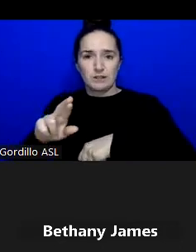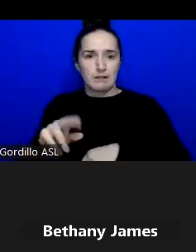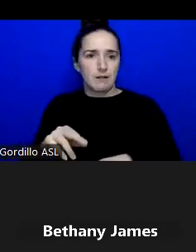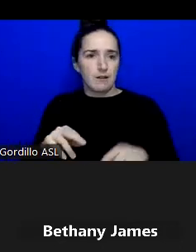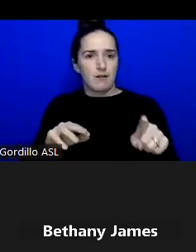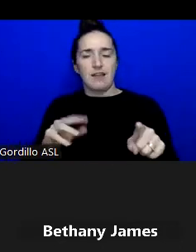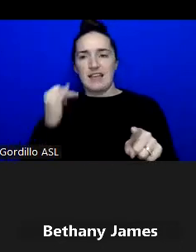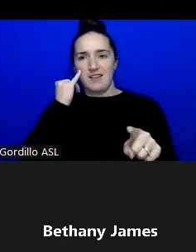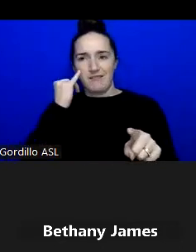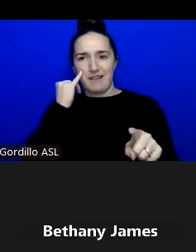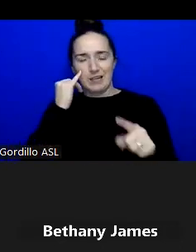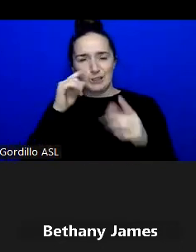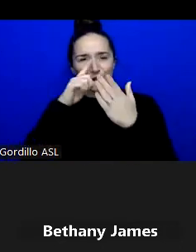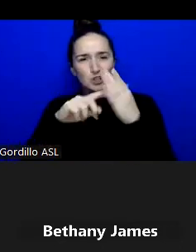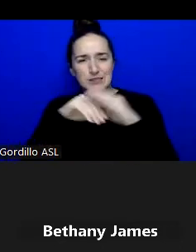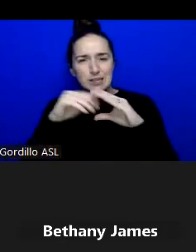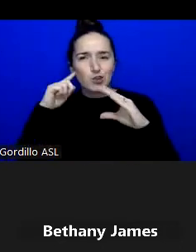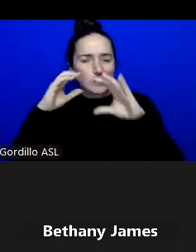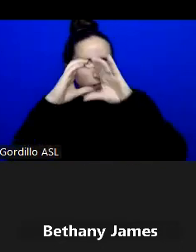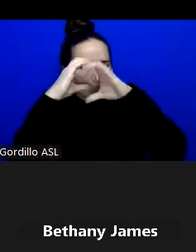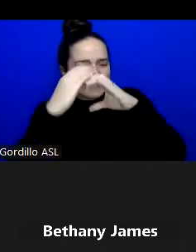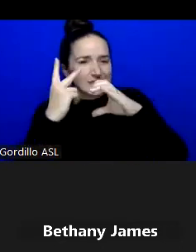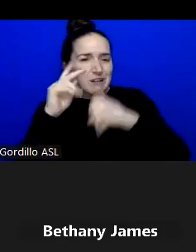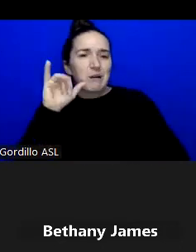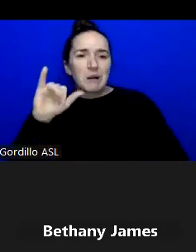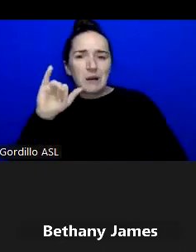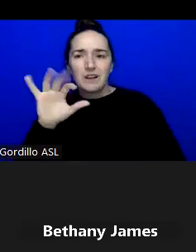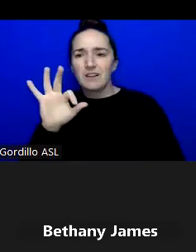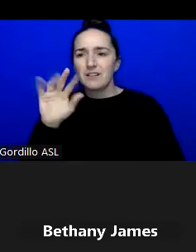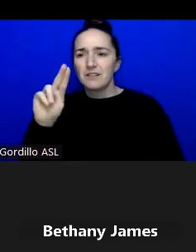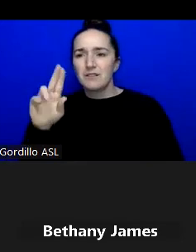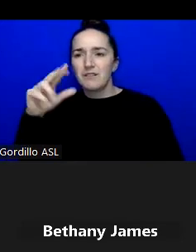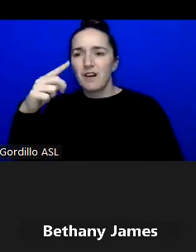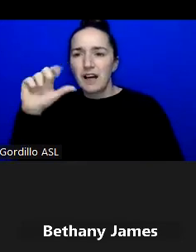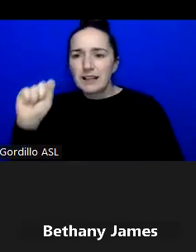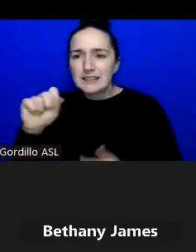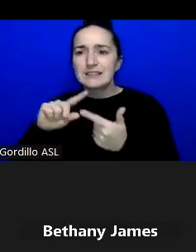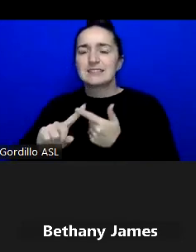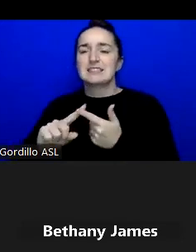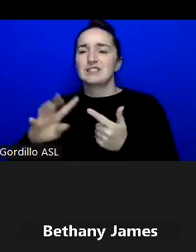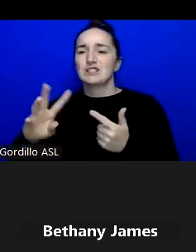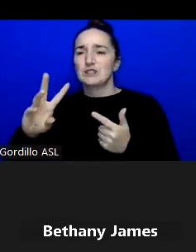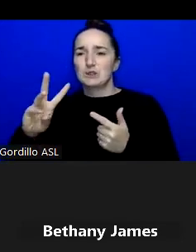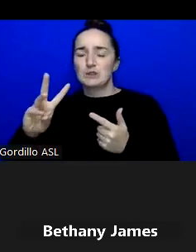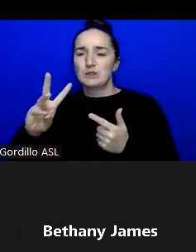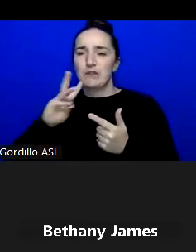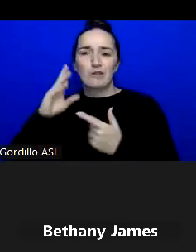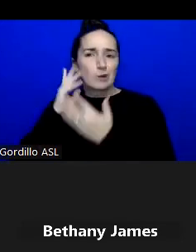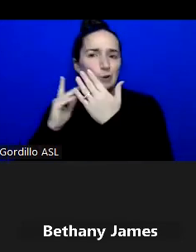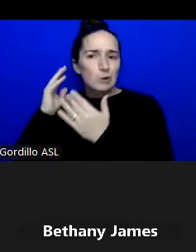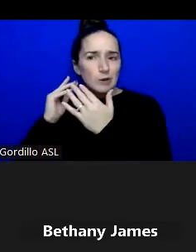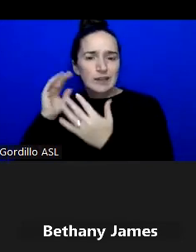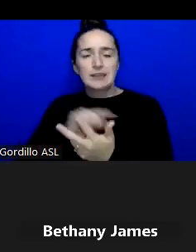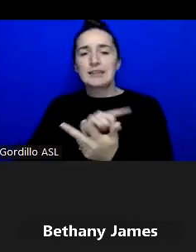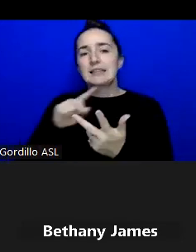there is drainage, there's fluid, there's something that looks like an abnormal growth in the ear. If I find that in